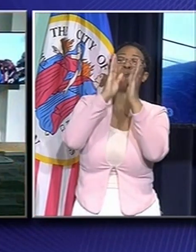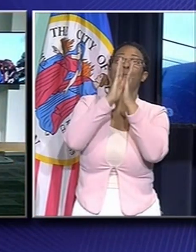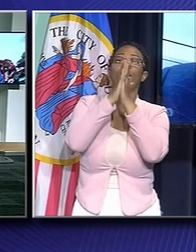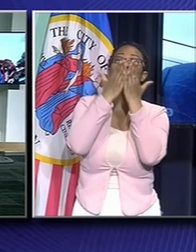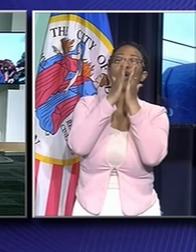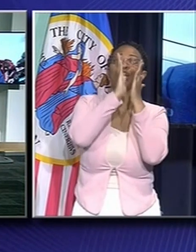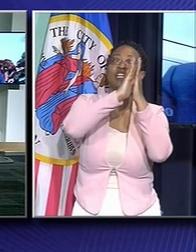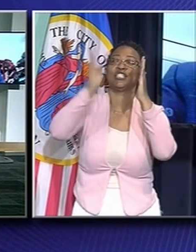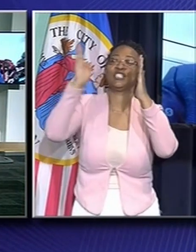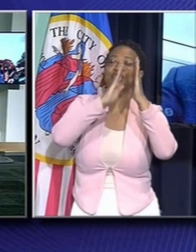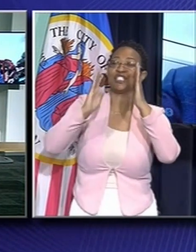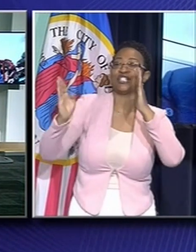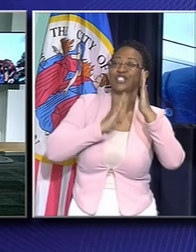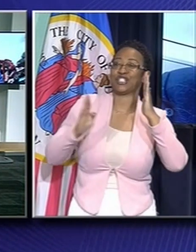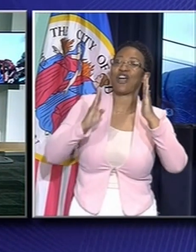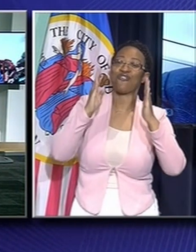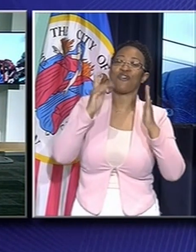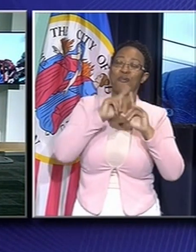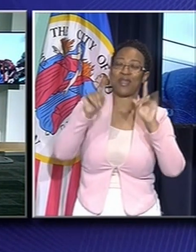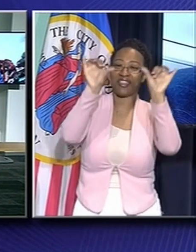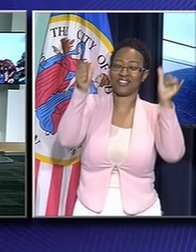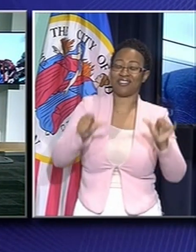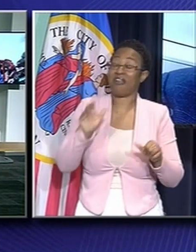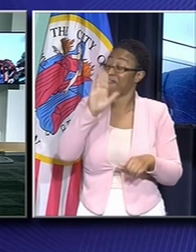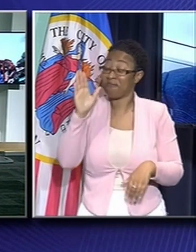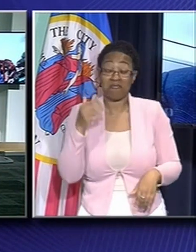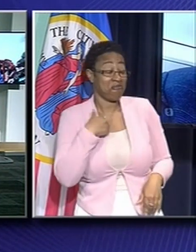right. I hadn't seen that one before. Okay, questions?